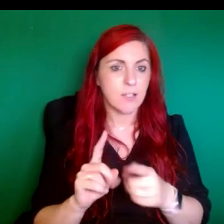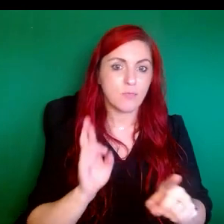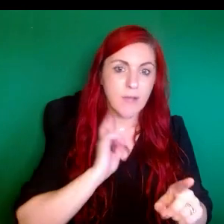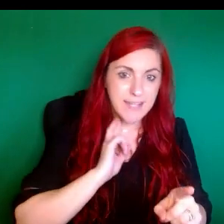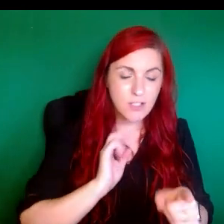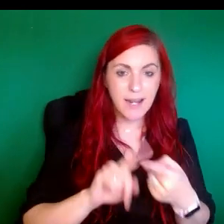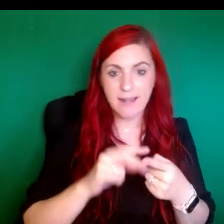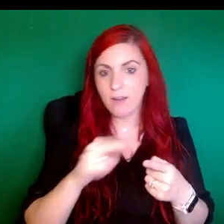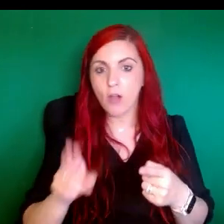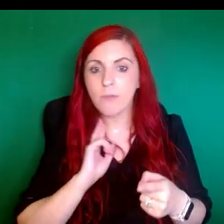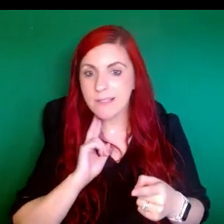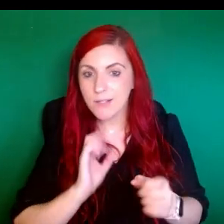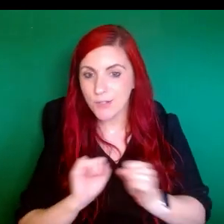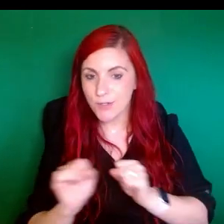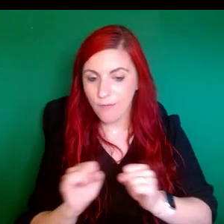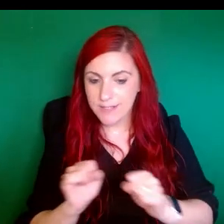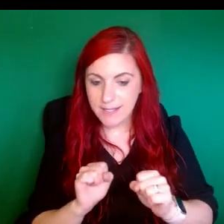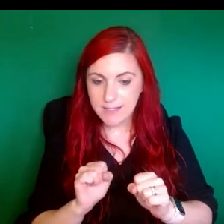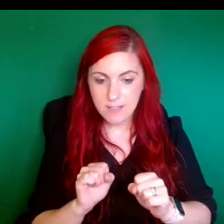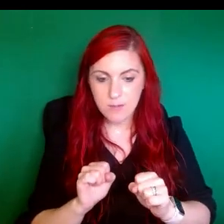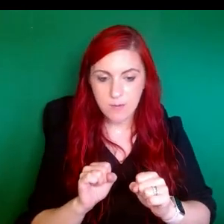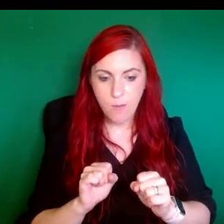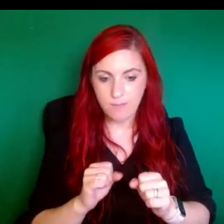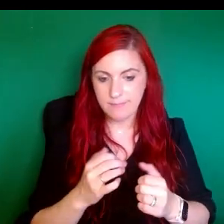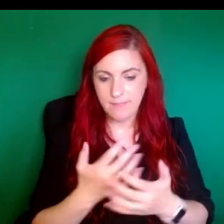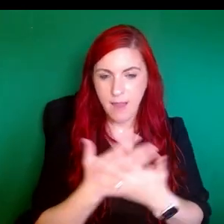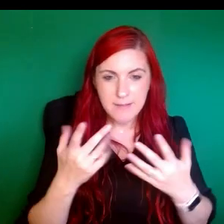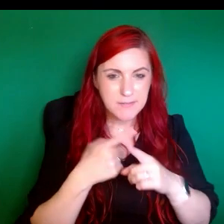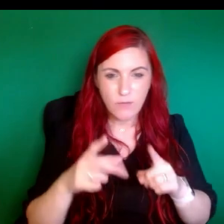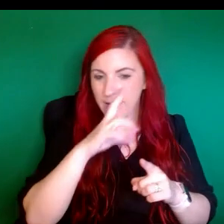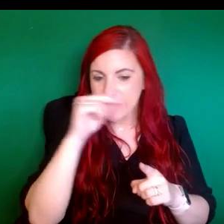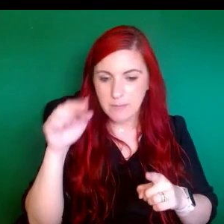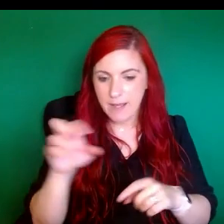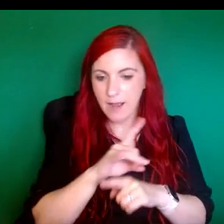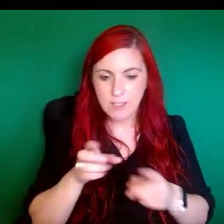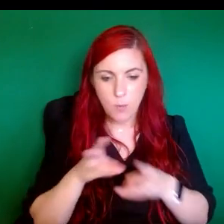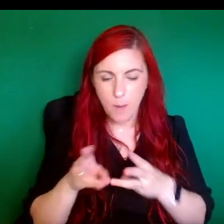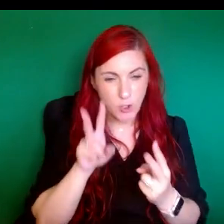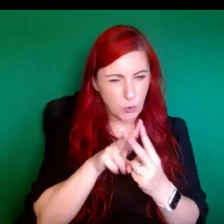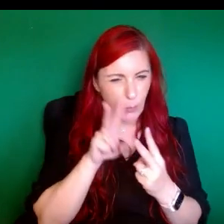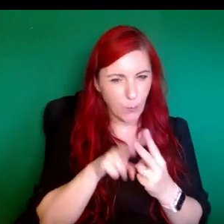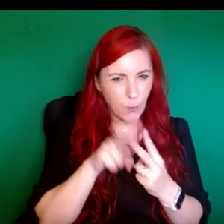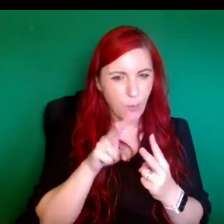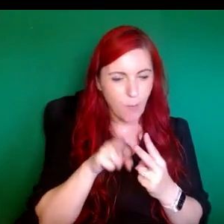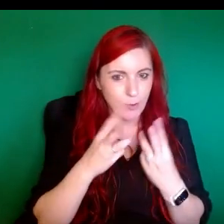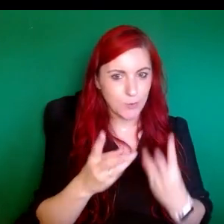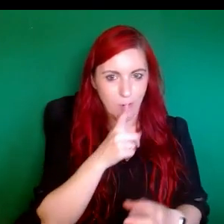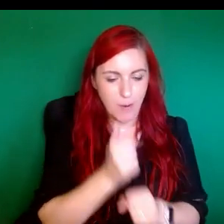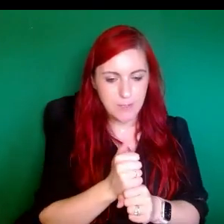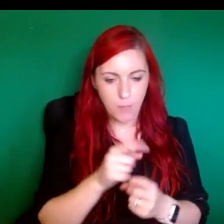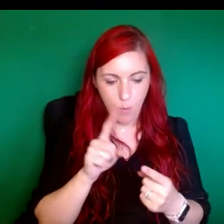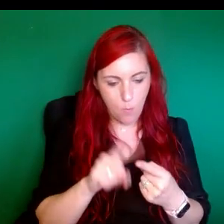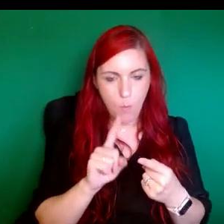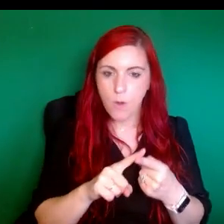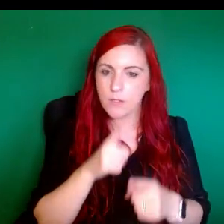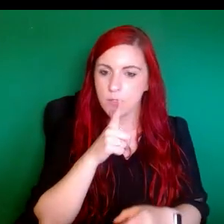number of examples really of that type of work. There's two in particular that are springing to mind. And one is the tenancy sustainment support that is provided